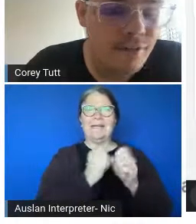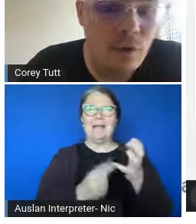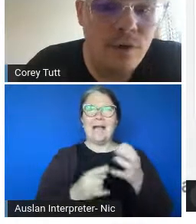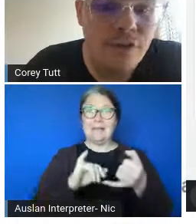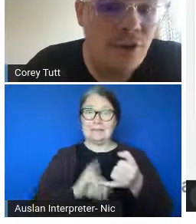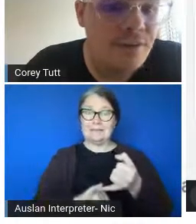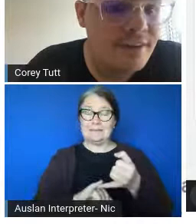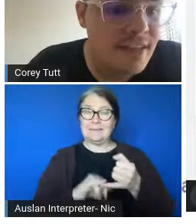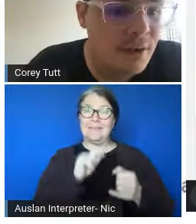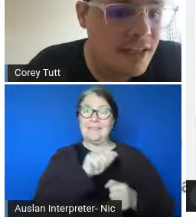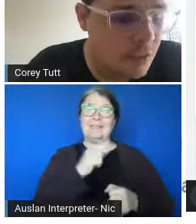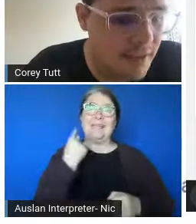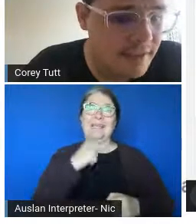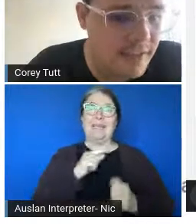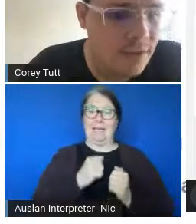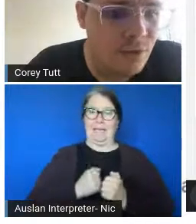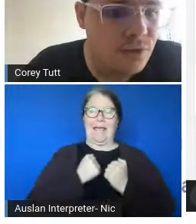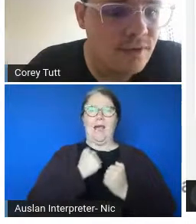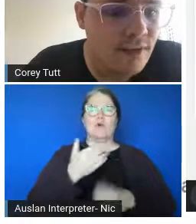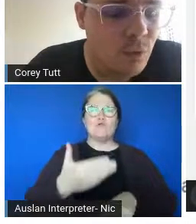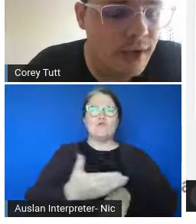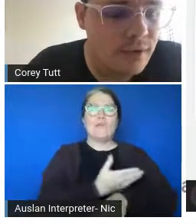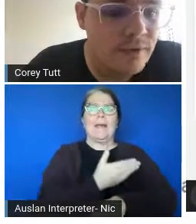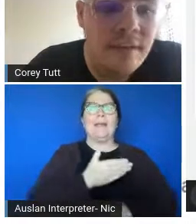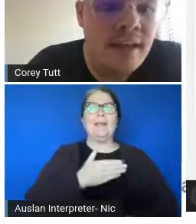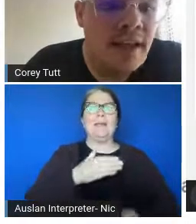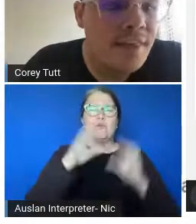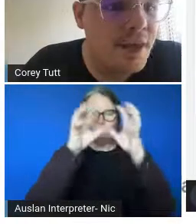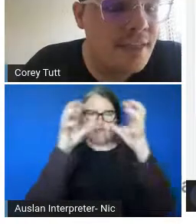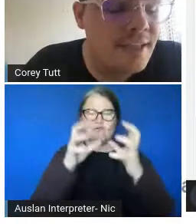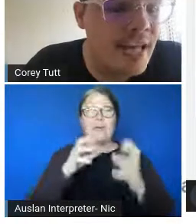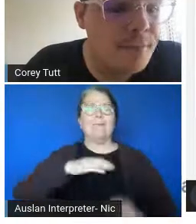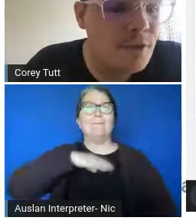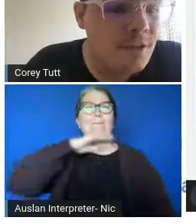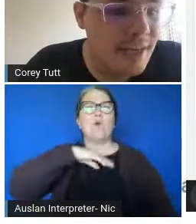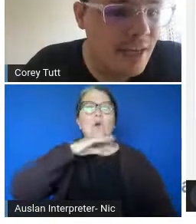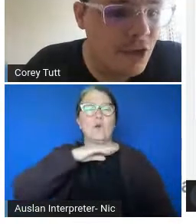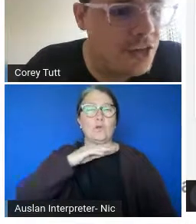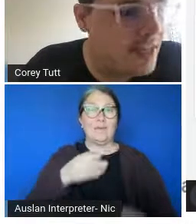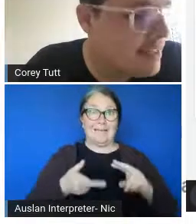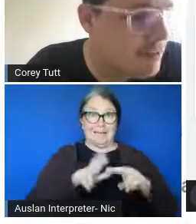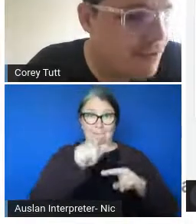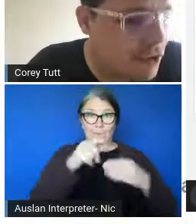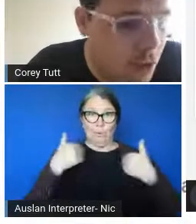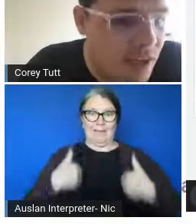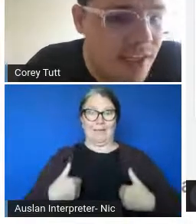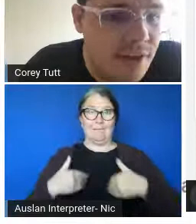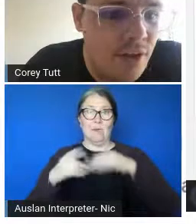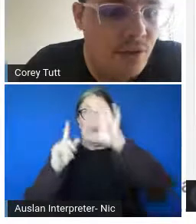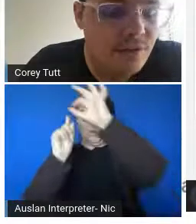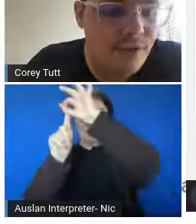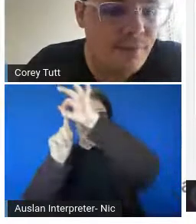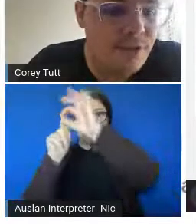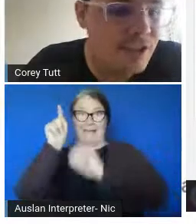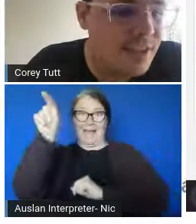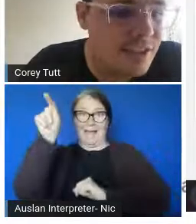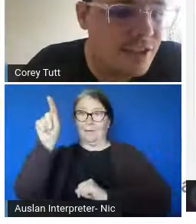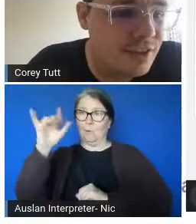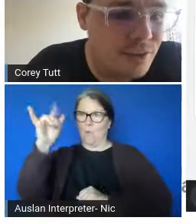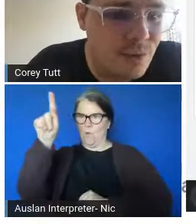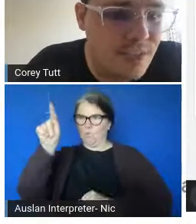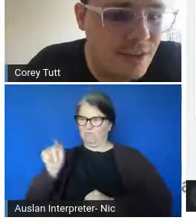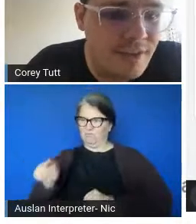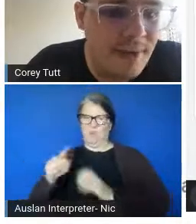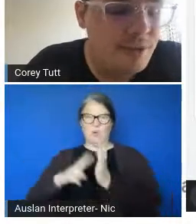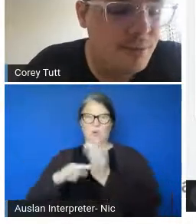tree frogs. So if there's anyone in Queensland or New South Wales, there is an app you can download, and even if you're not in those jurisdictions, you